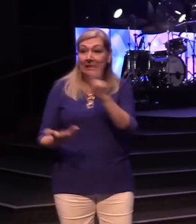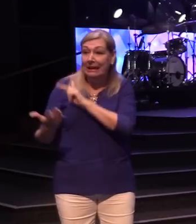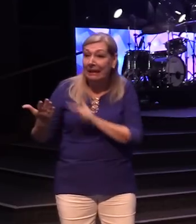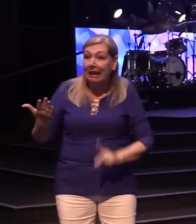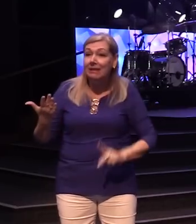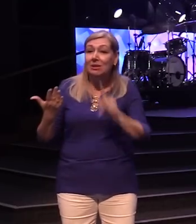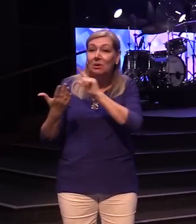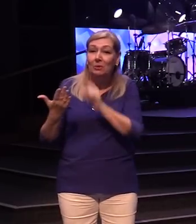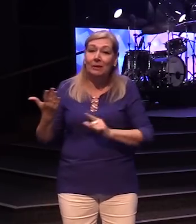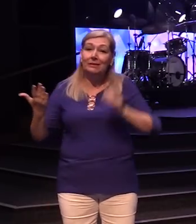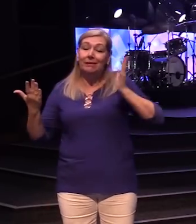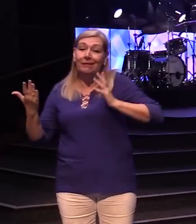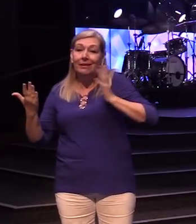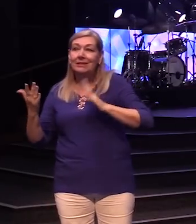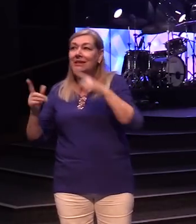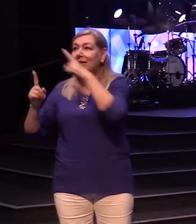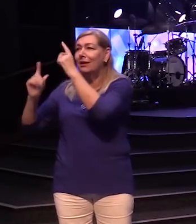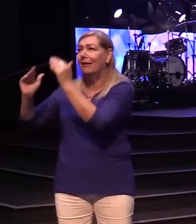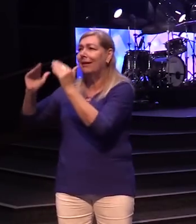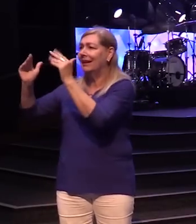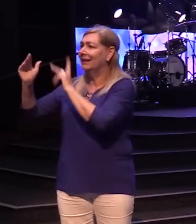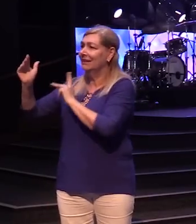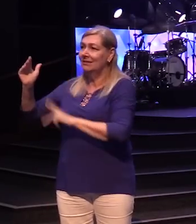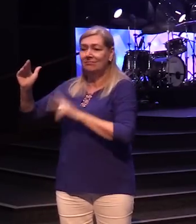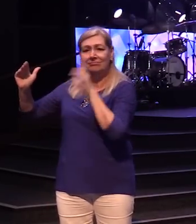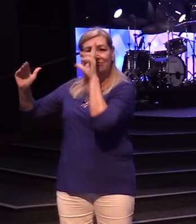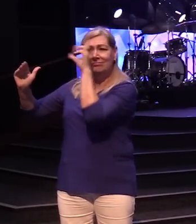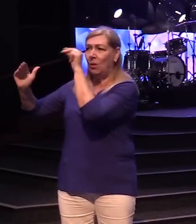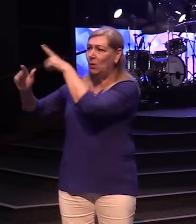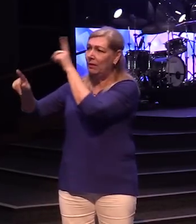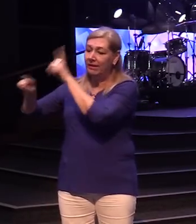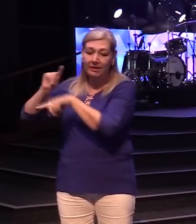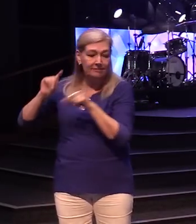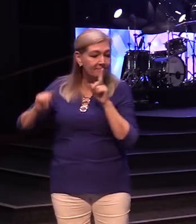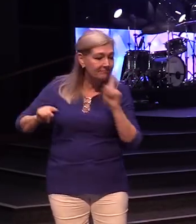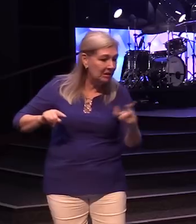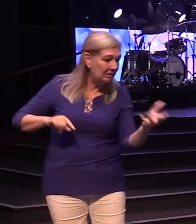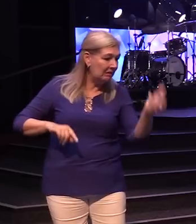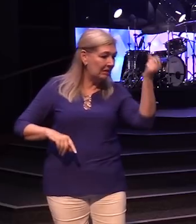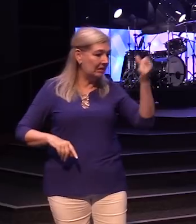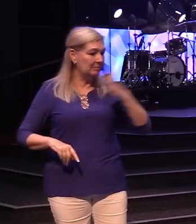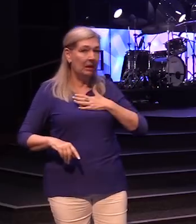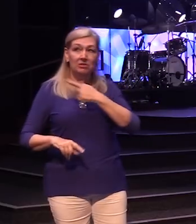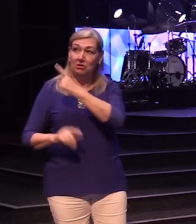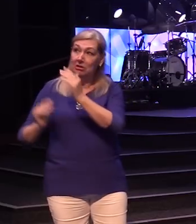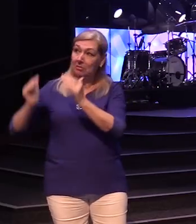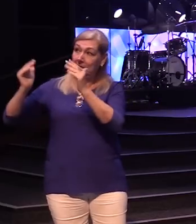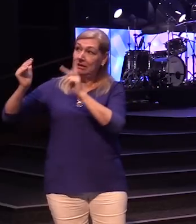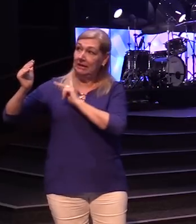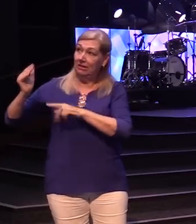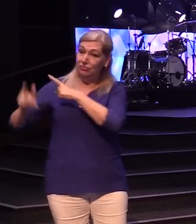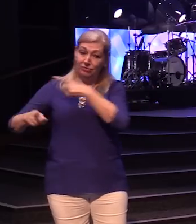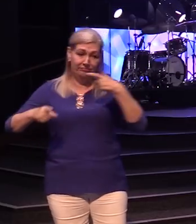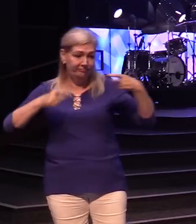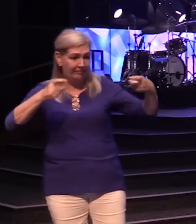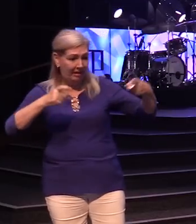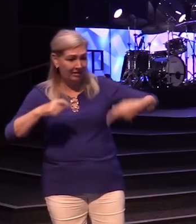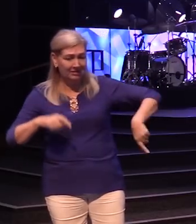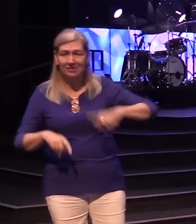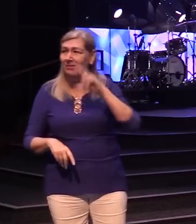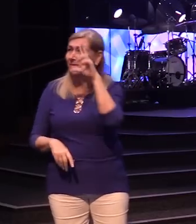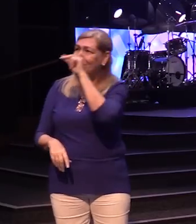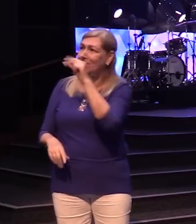and duchesses, the kings don't have the right to come and take it just because they're the kings. It means that